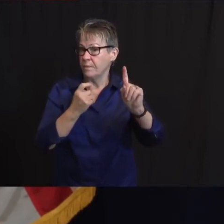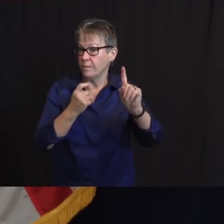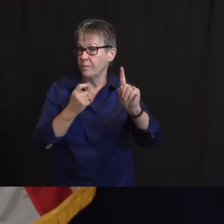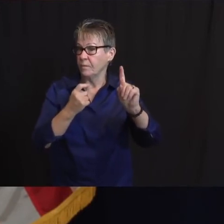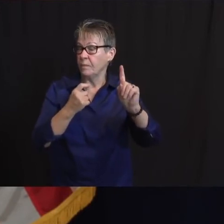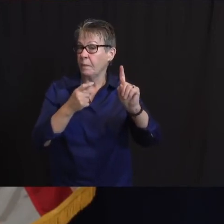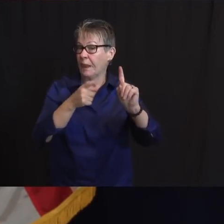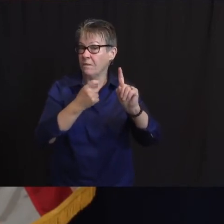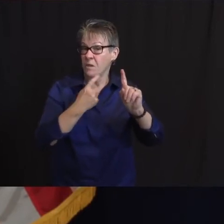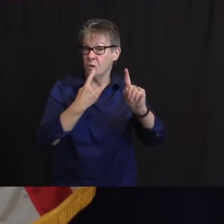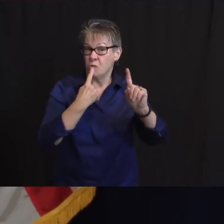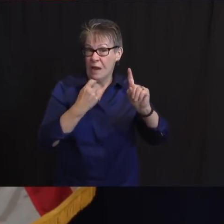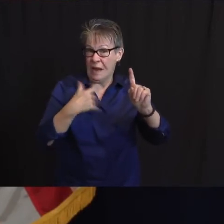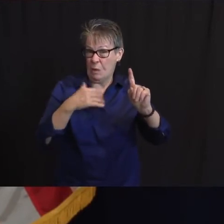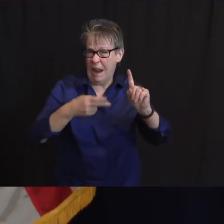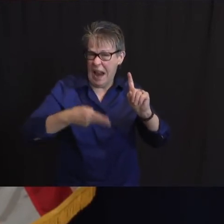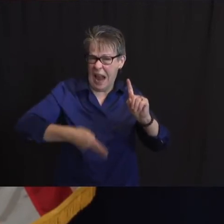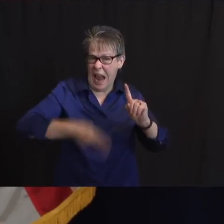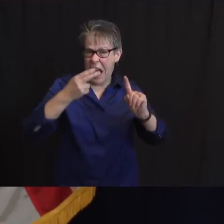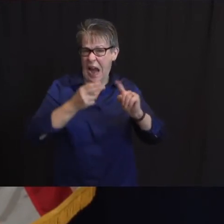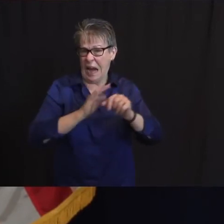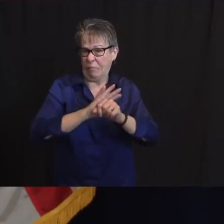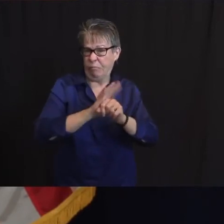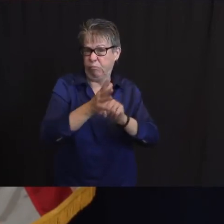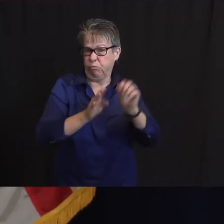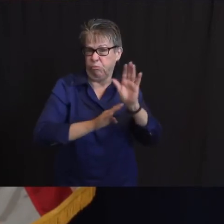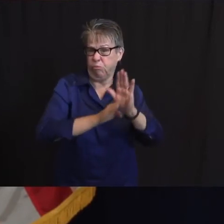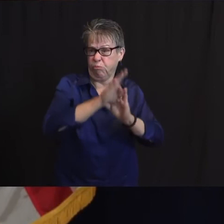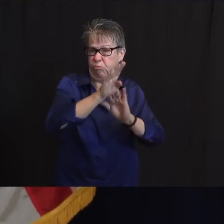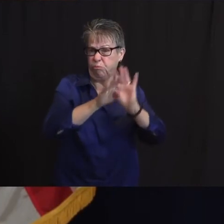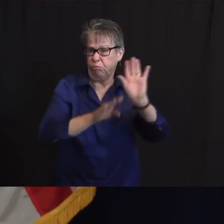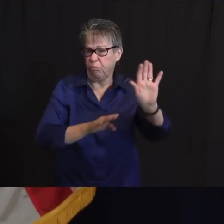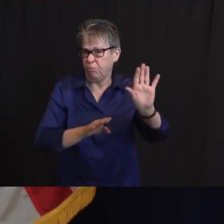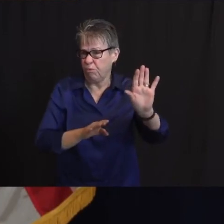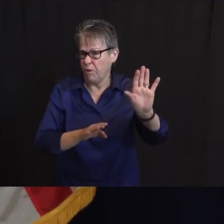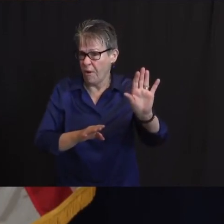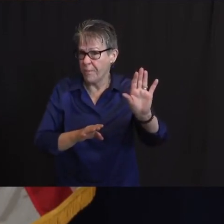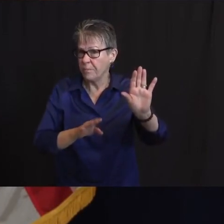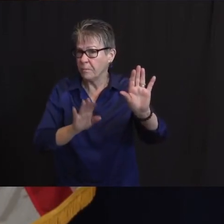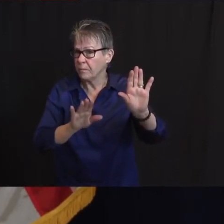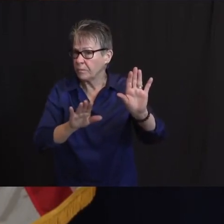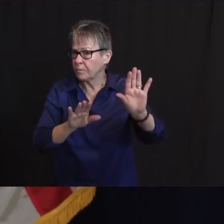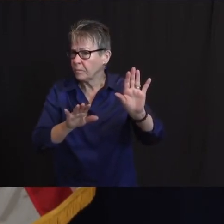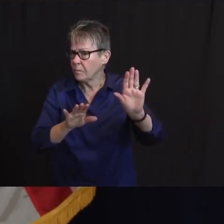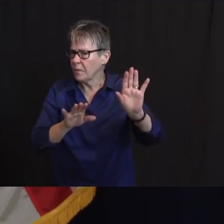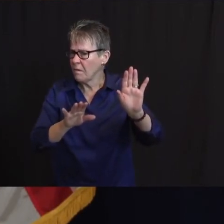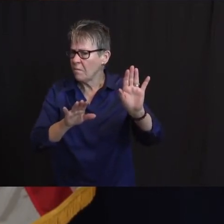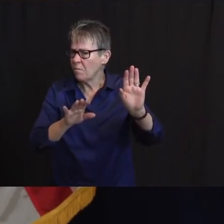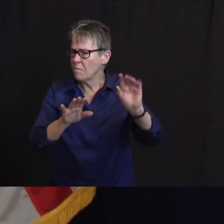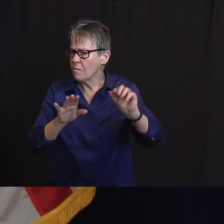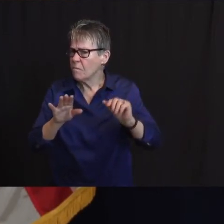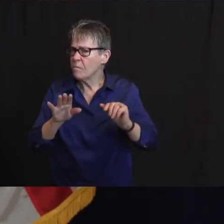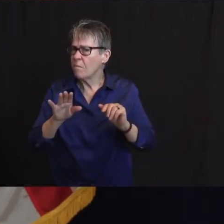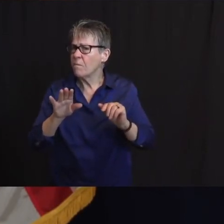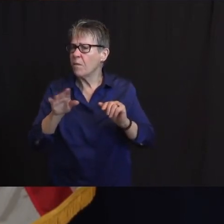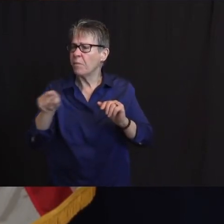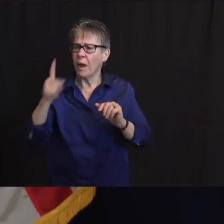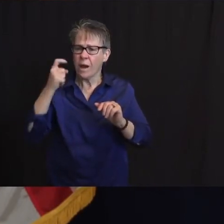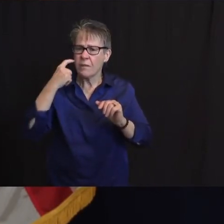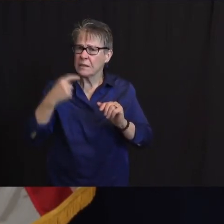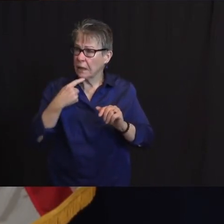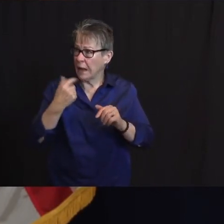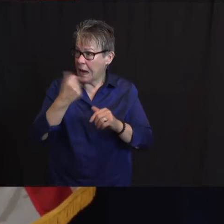it probably won't be happening, certainly not in the near future. As the governor mentioned, any changes to that just kind of reference the fact that,